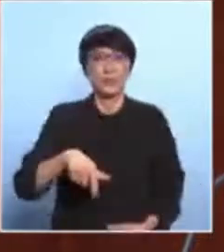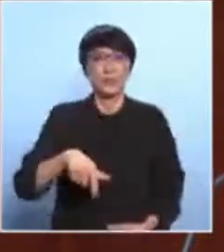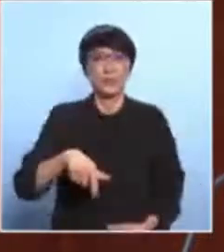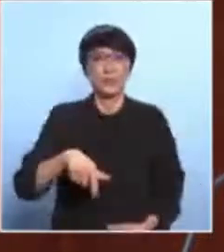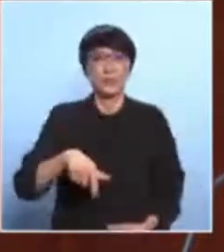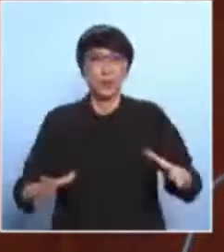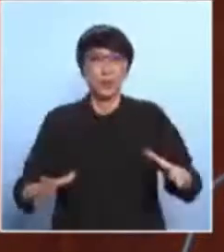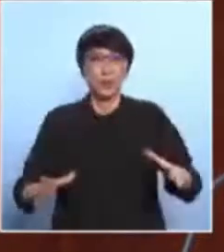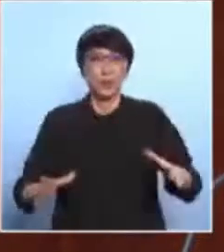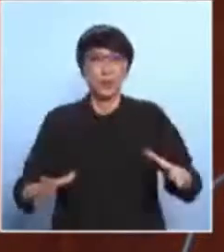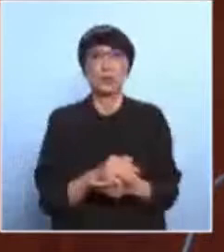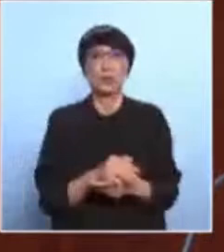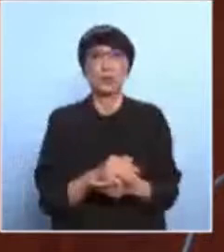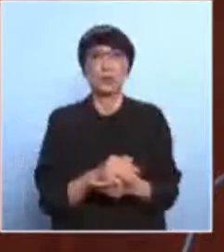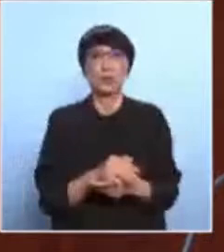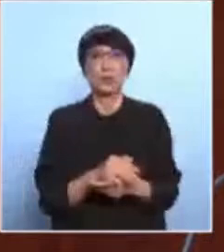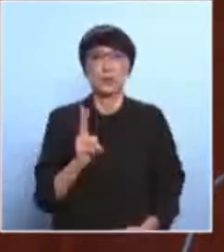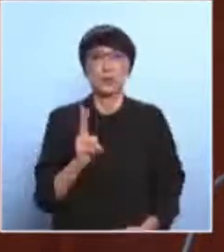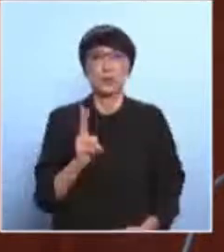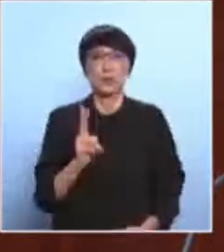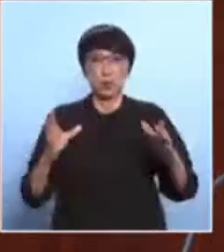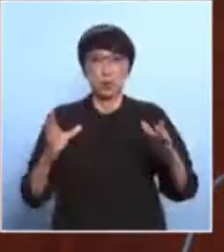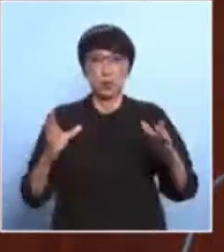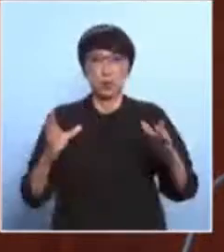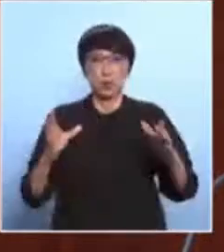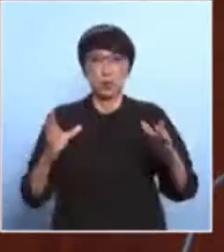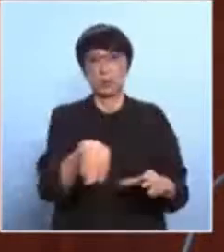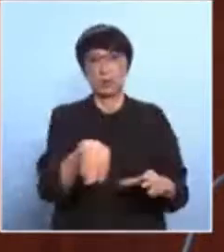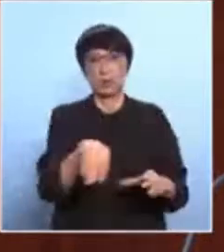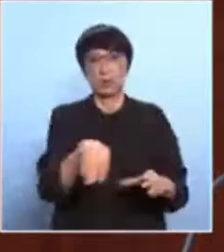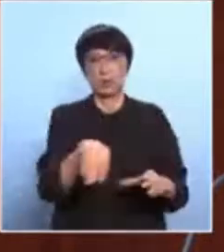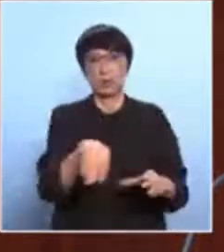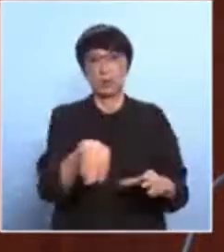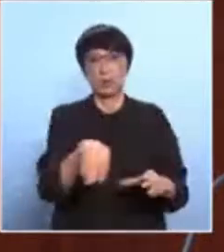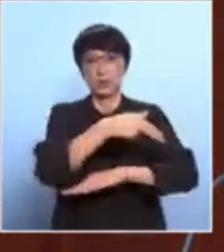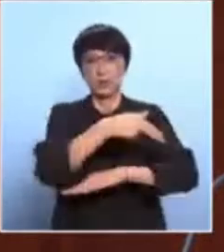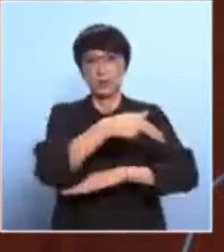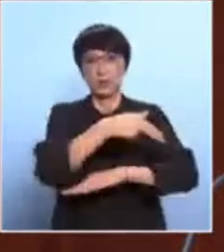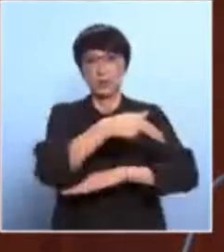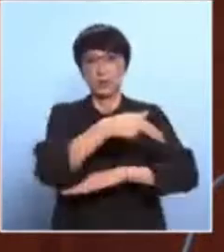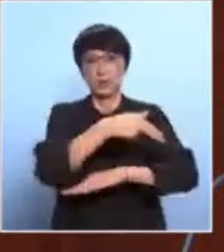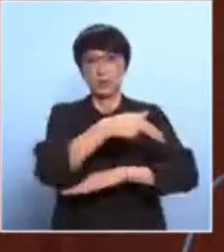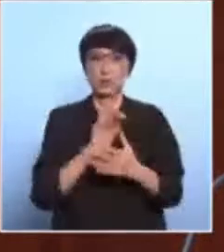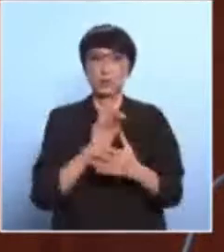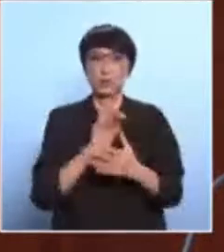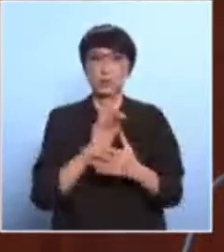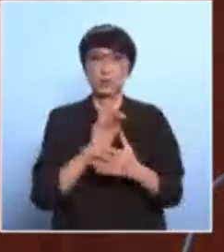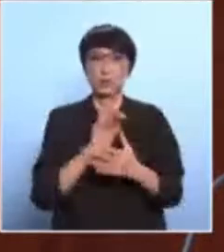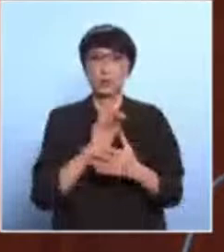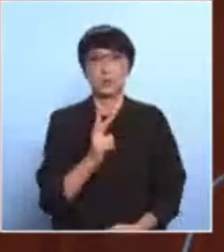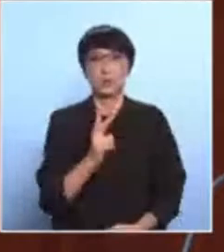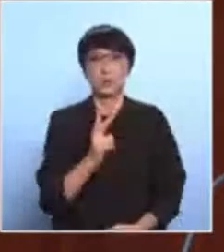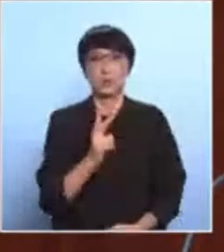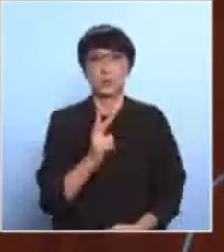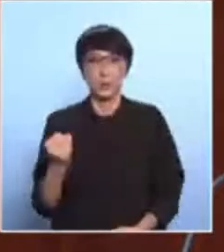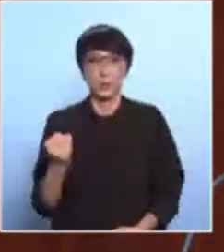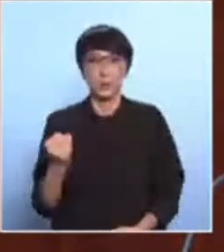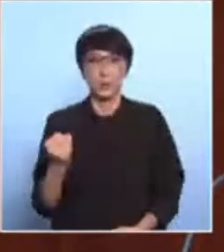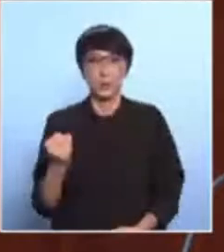1,200 hectares are included in various development projects, and the feasibility of housing development of